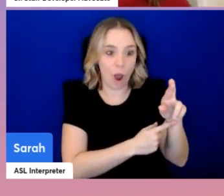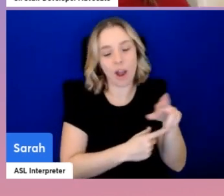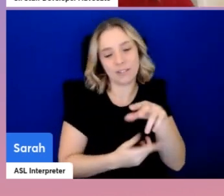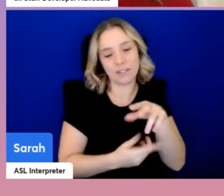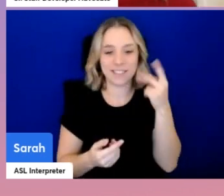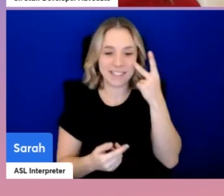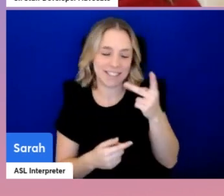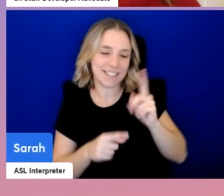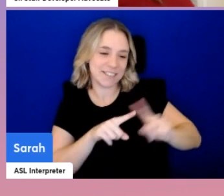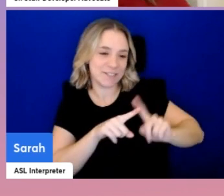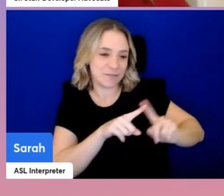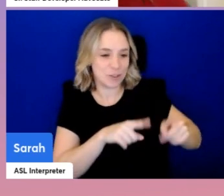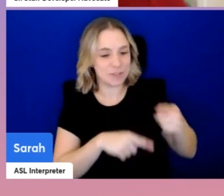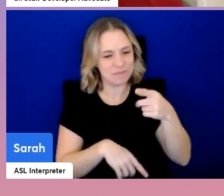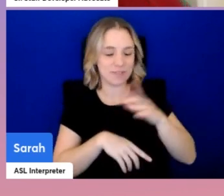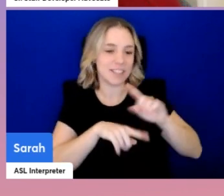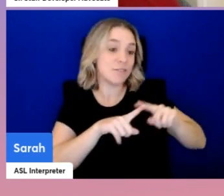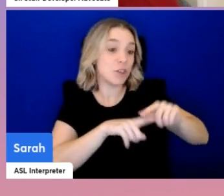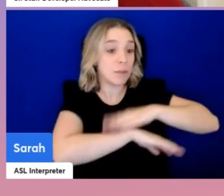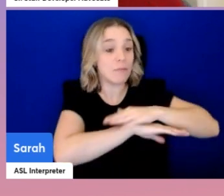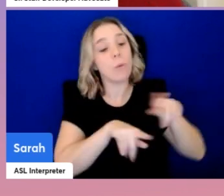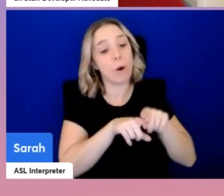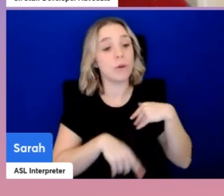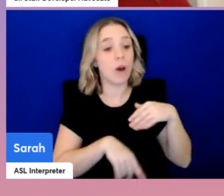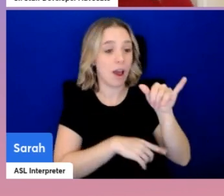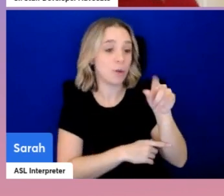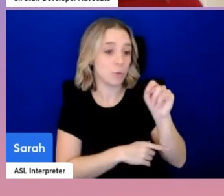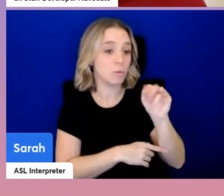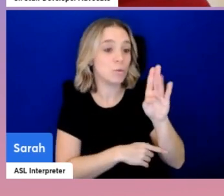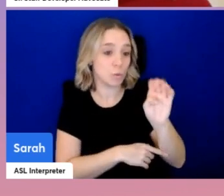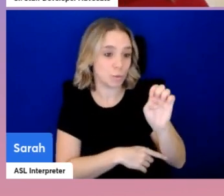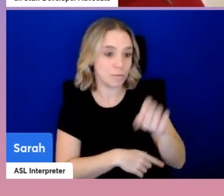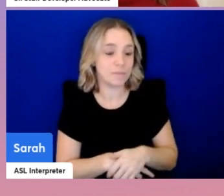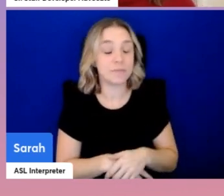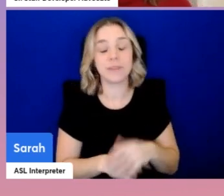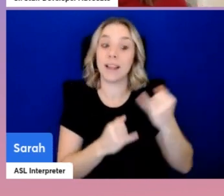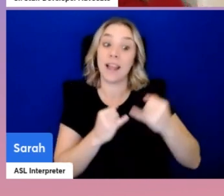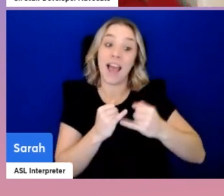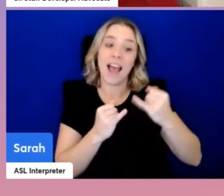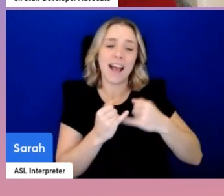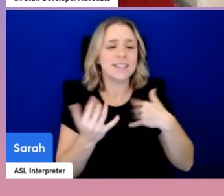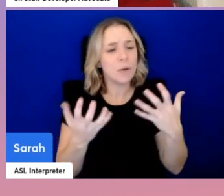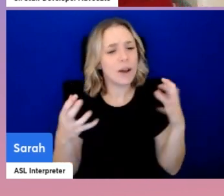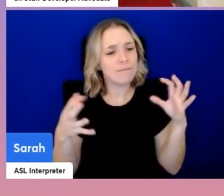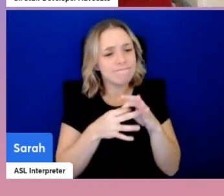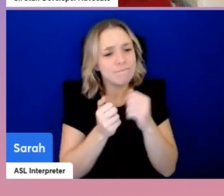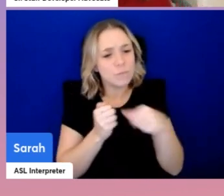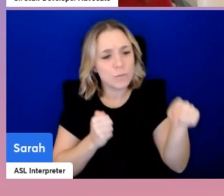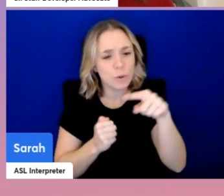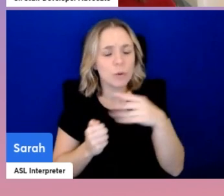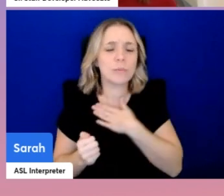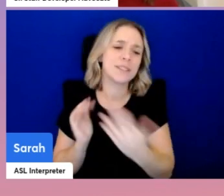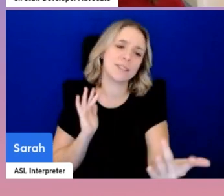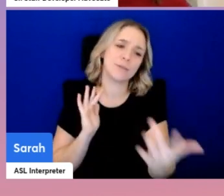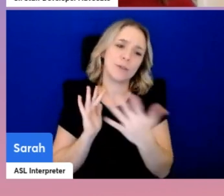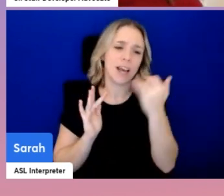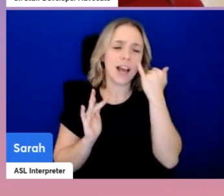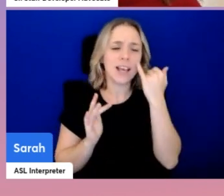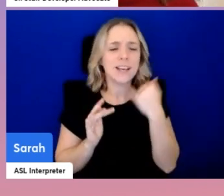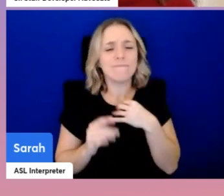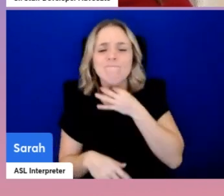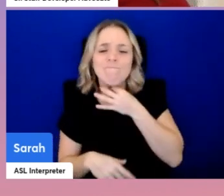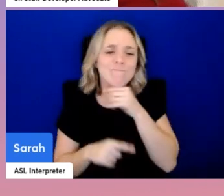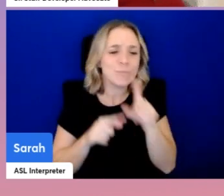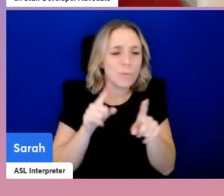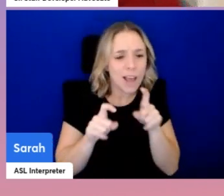you like videos. And finally, I would absolutely love to connect with you. Reach out if you have any questions or would like to